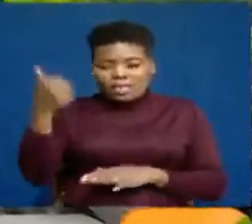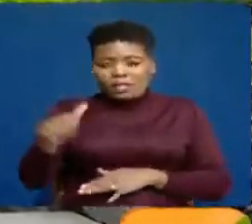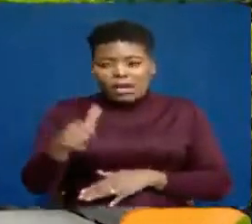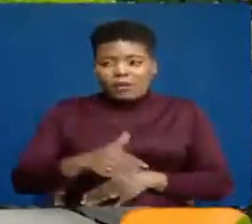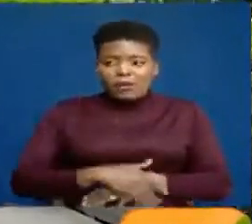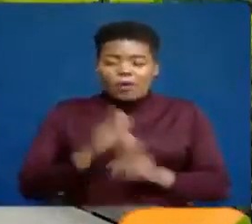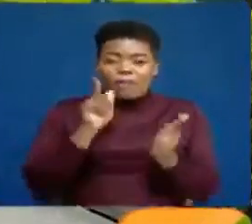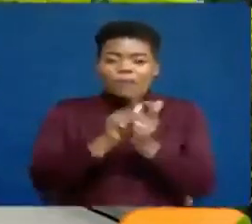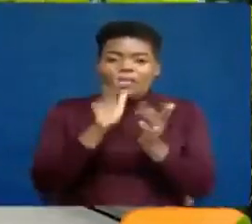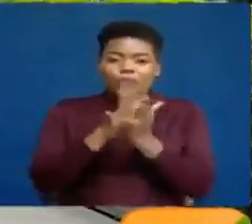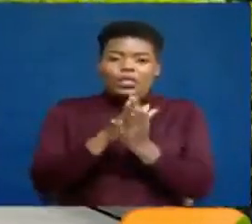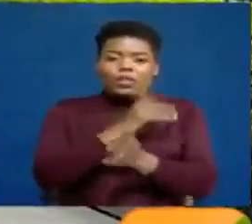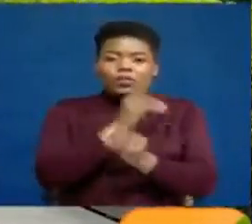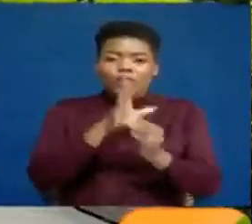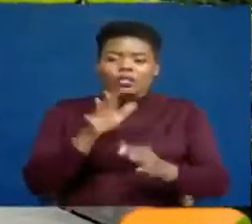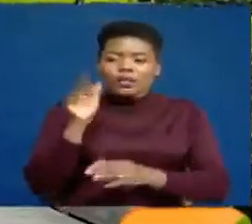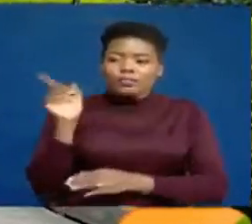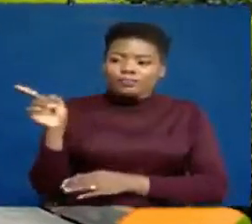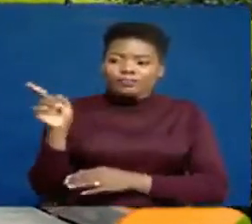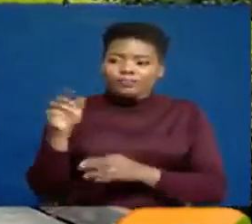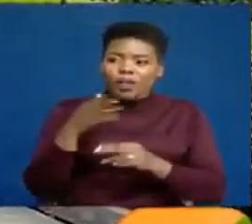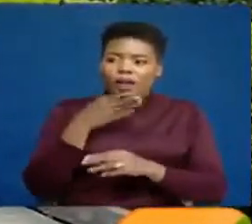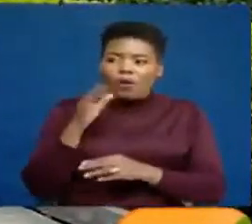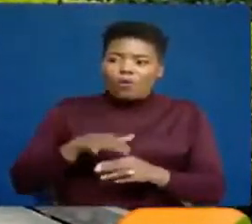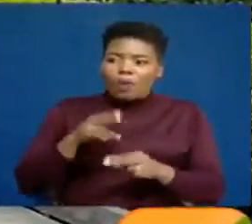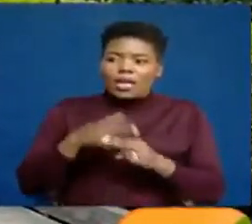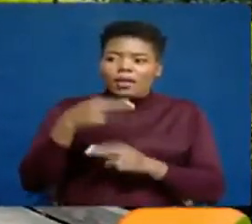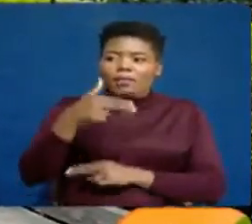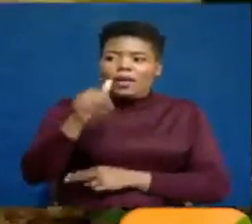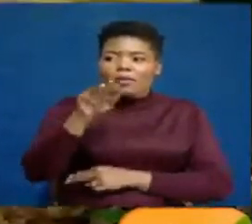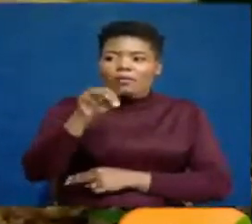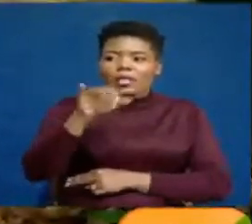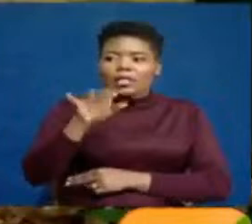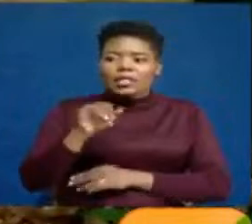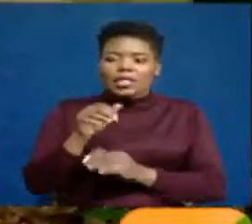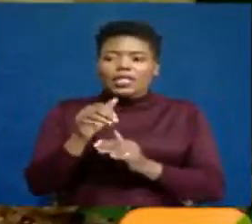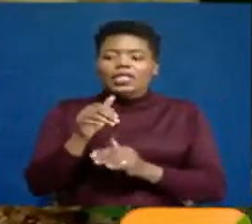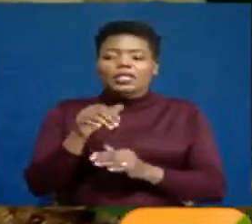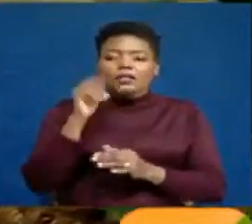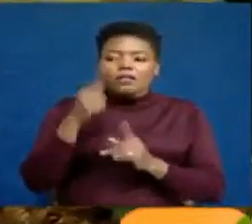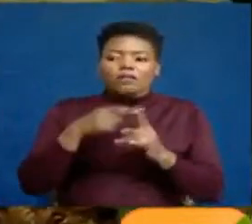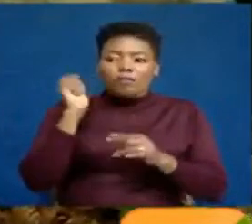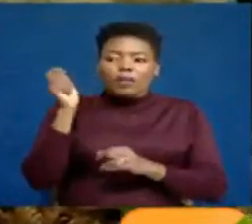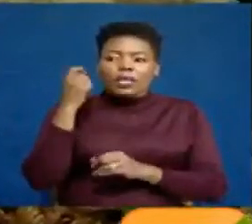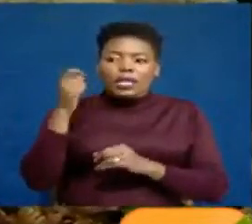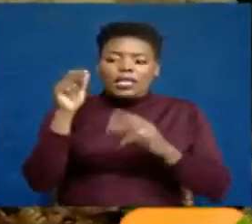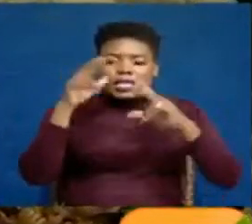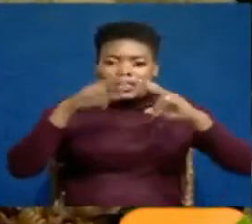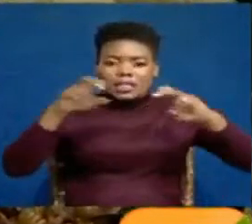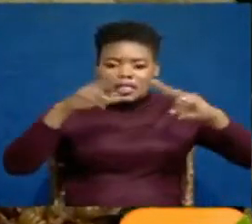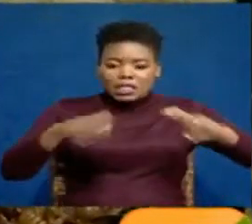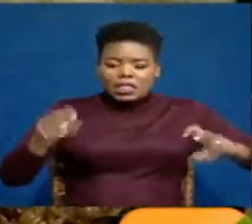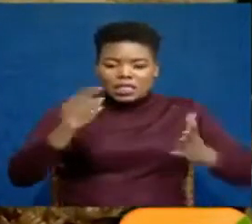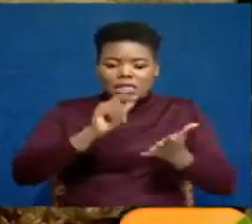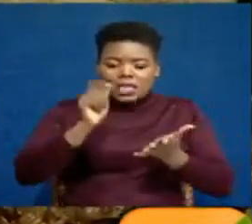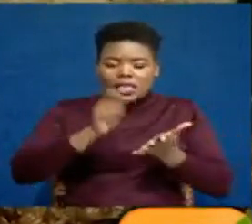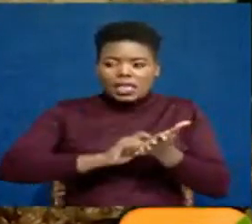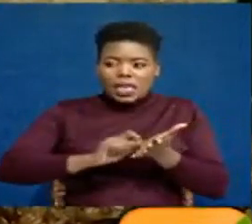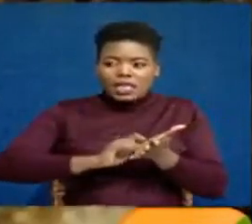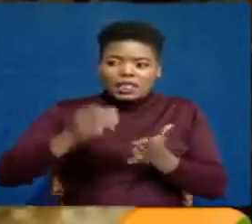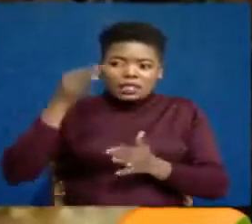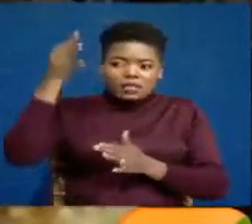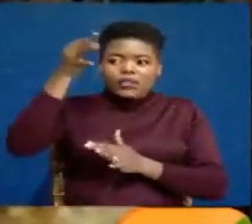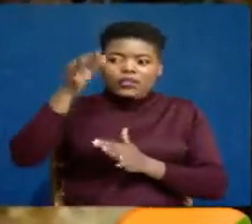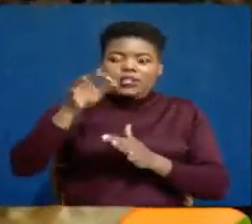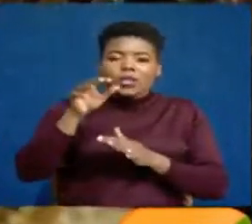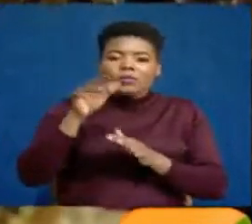Meet Dr. Fathia Hamisi, a pioneering scientist from Kenya whose groundbreaking research is rewriting the future of waste management